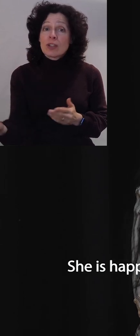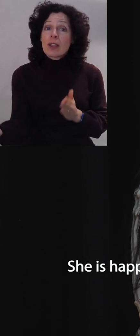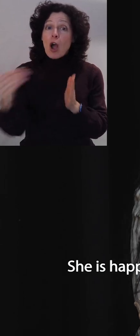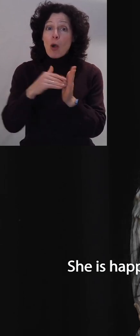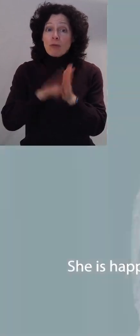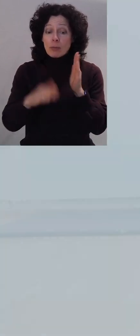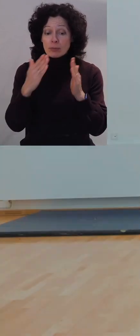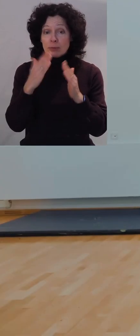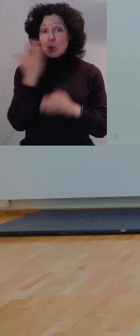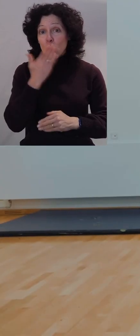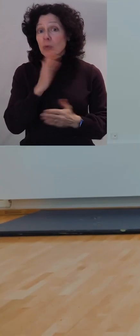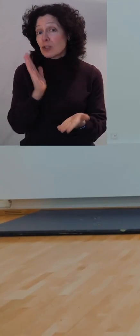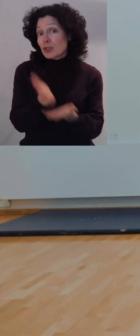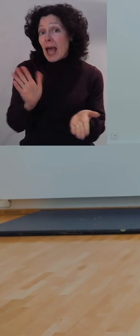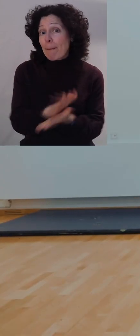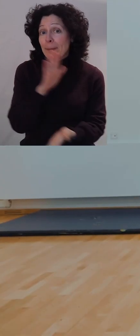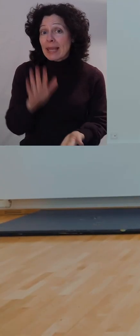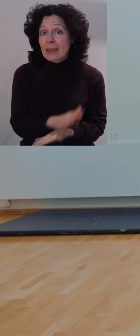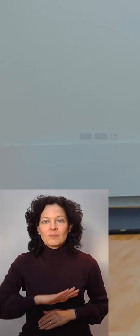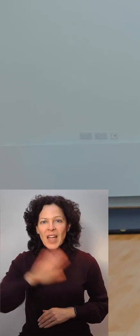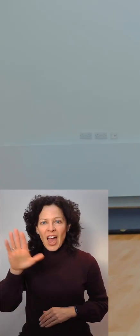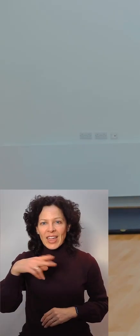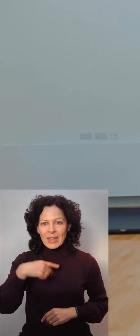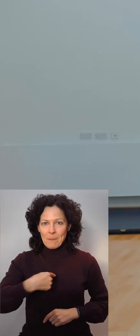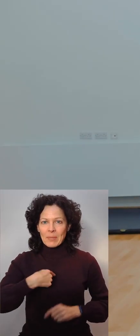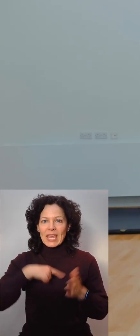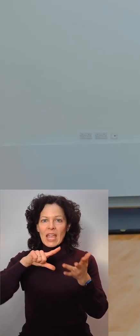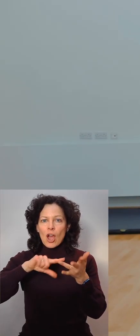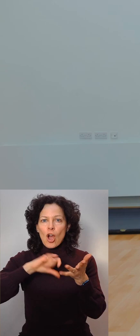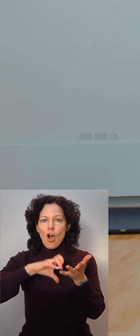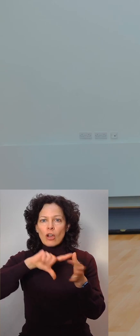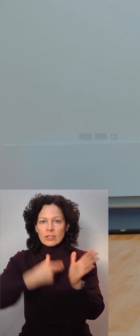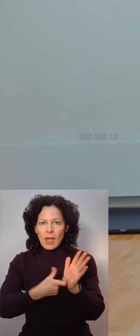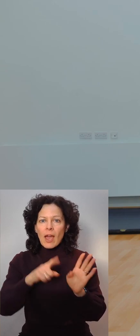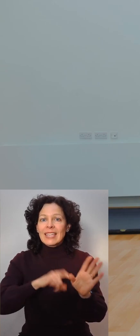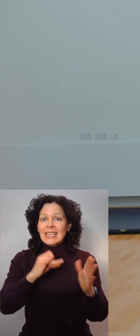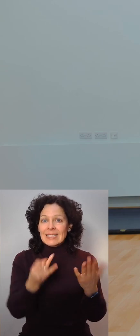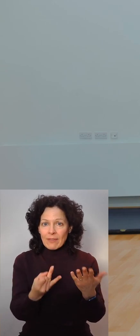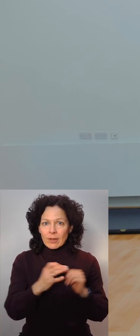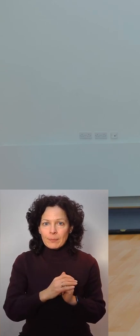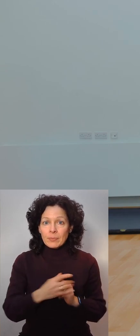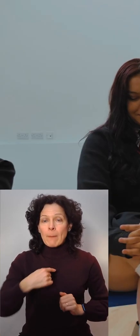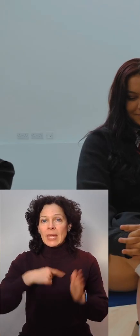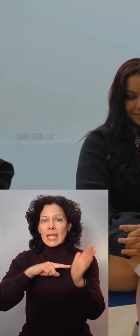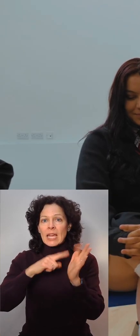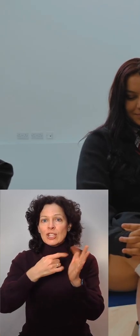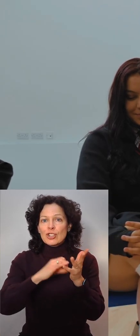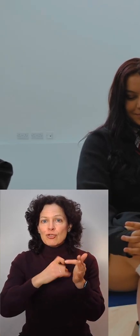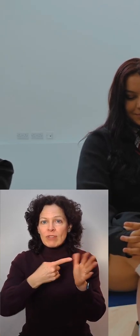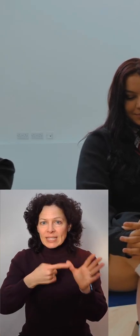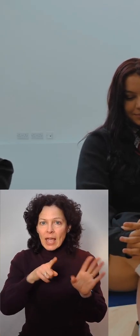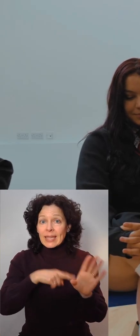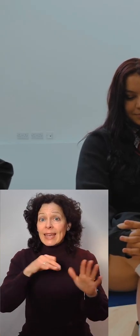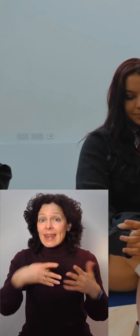školy. Hi, my name is Oscar. I'm in year 7. Hi, my name is Teresa and I'm in year 9. My name is